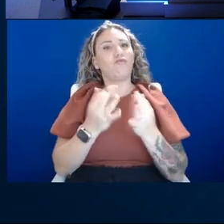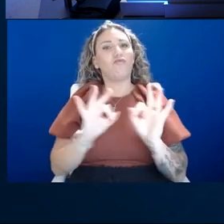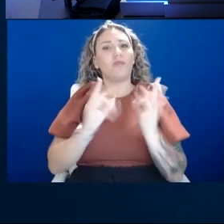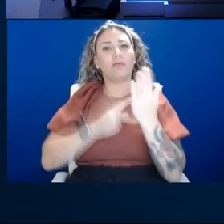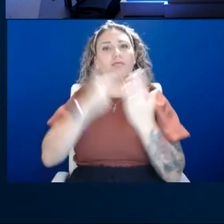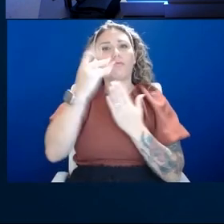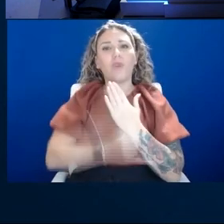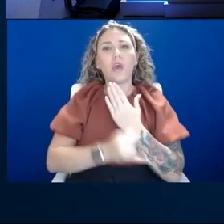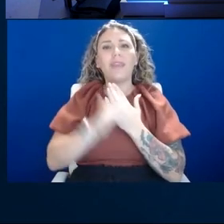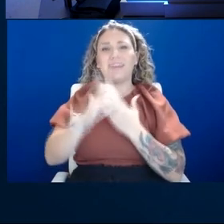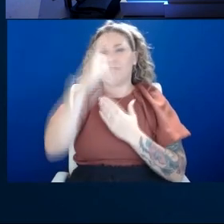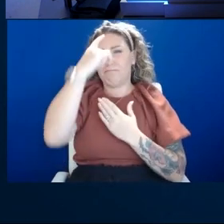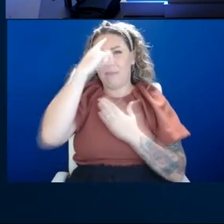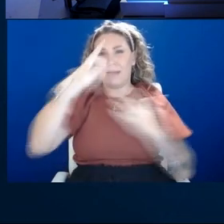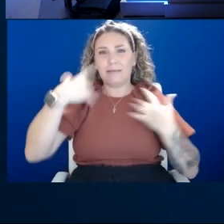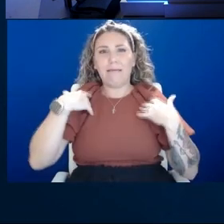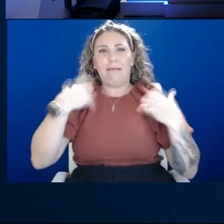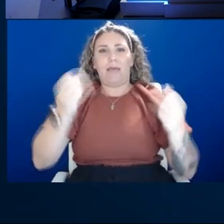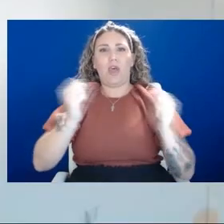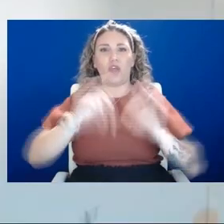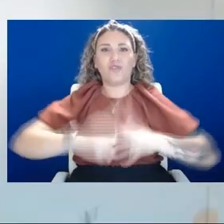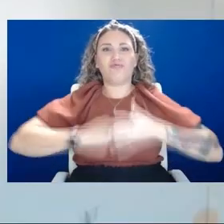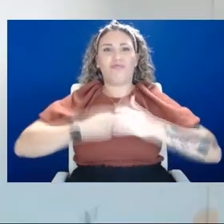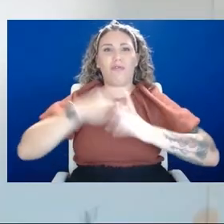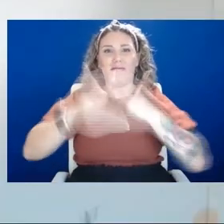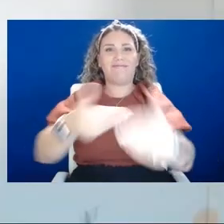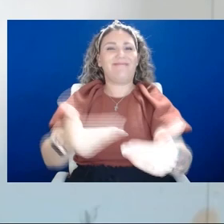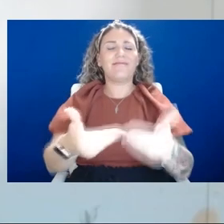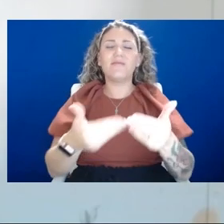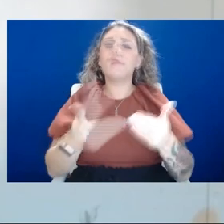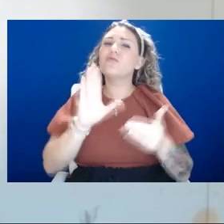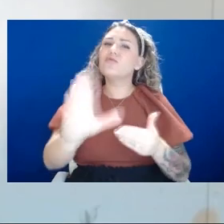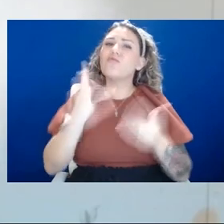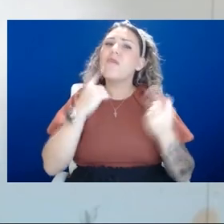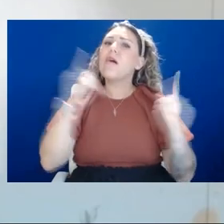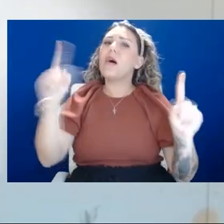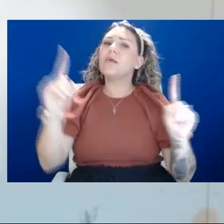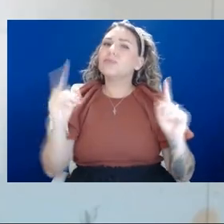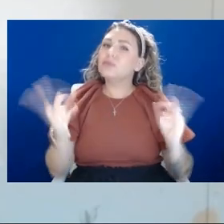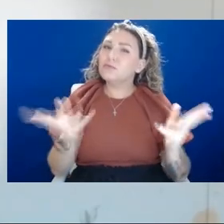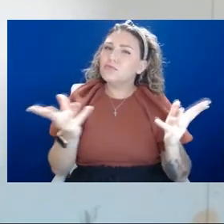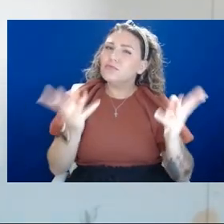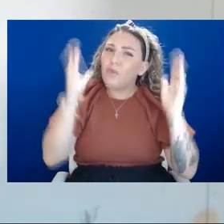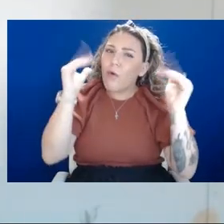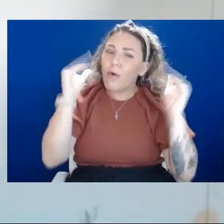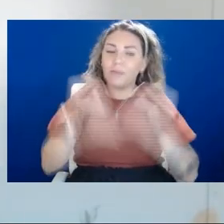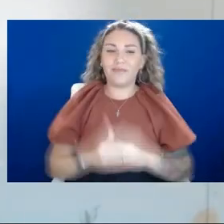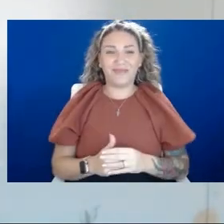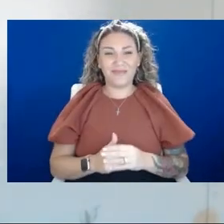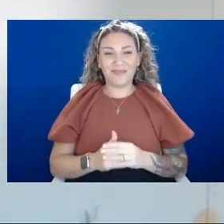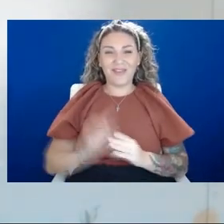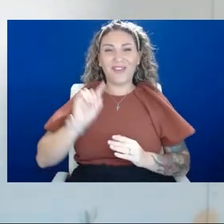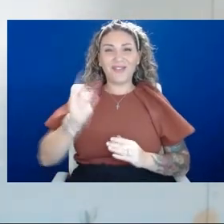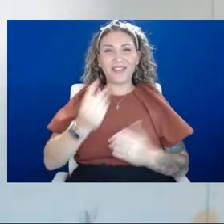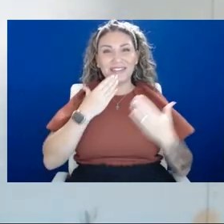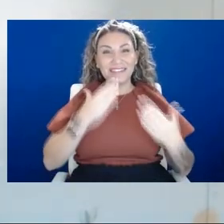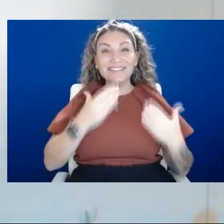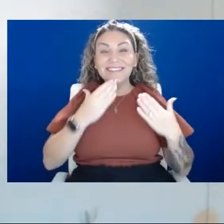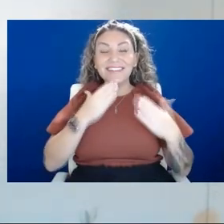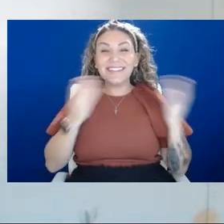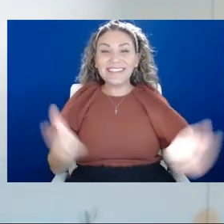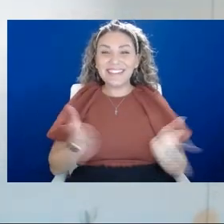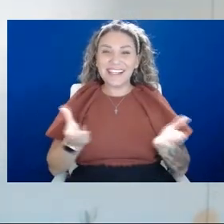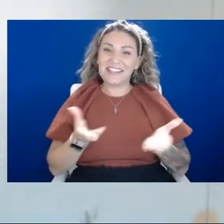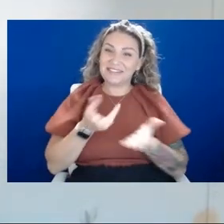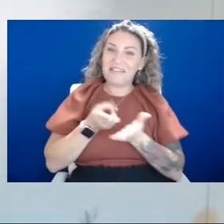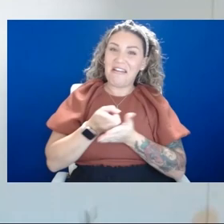what do you hope to accomplish through this yeah um um first of all thank you for having me you know it's an honor to be here